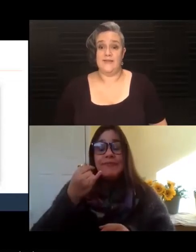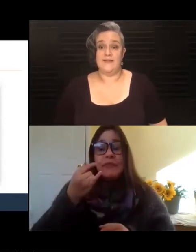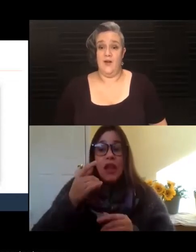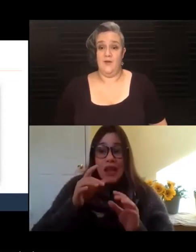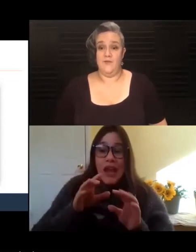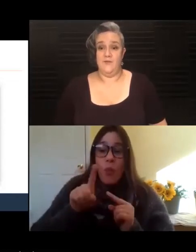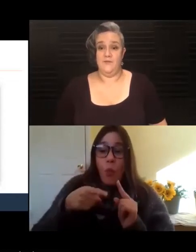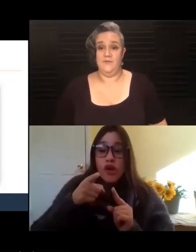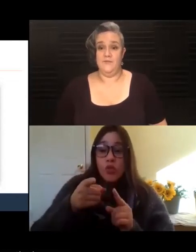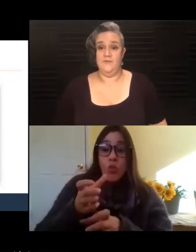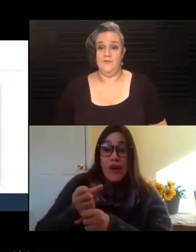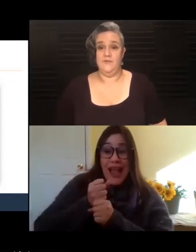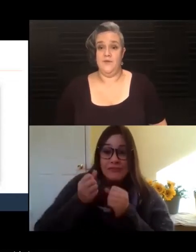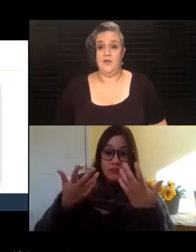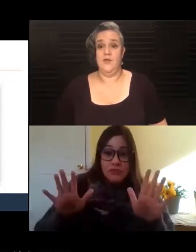recording itself.